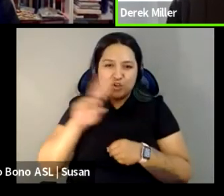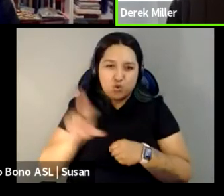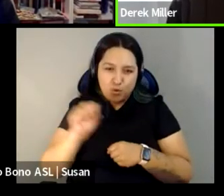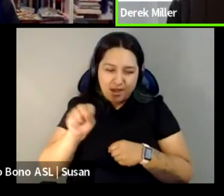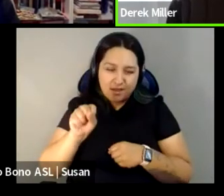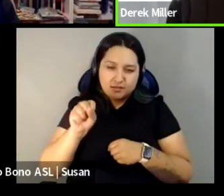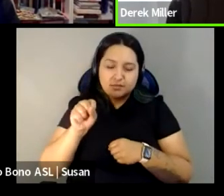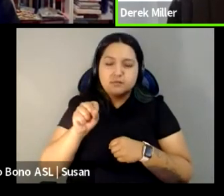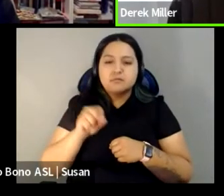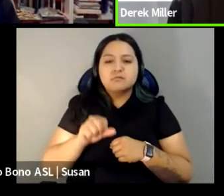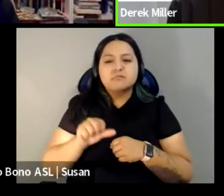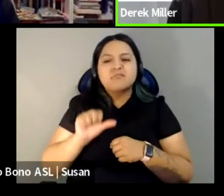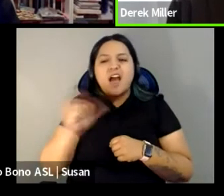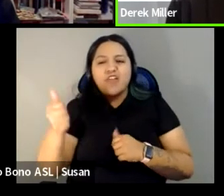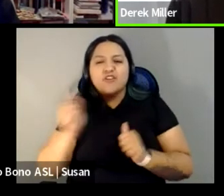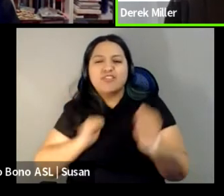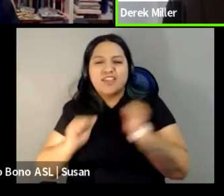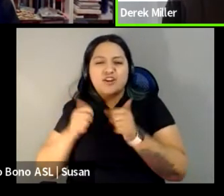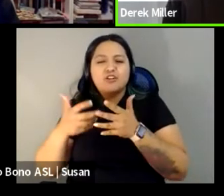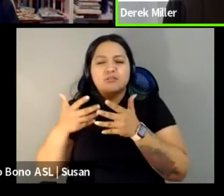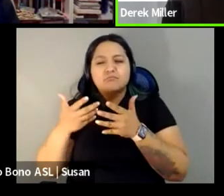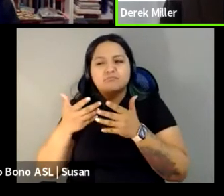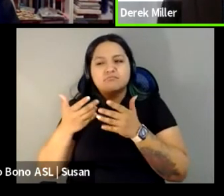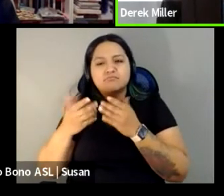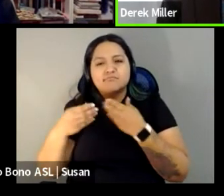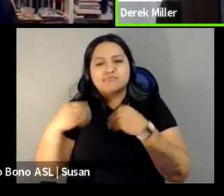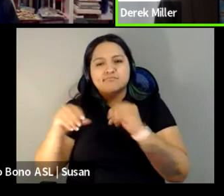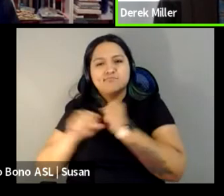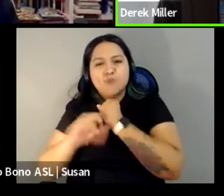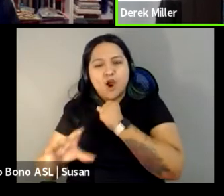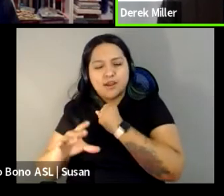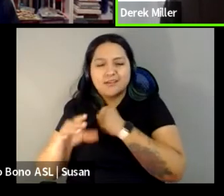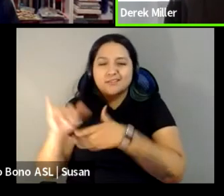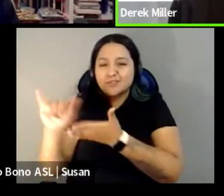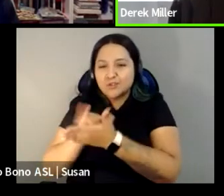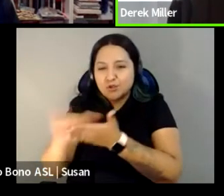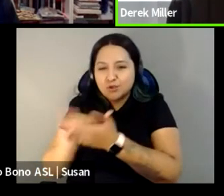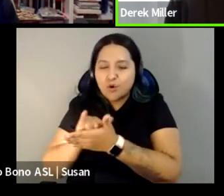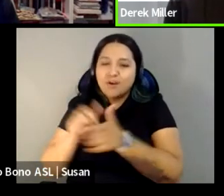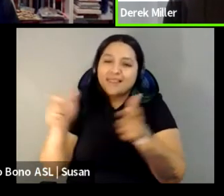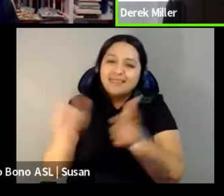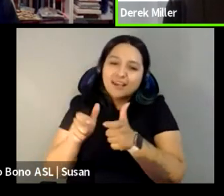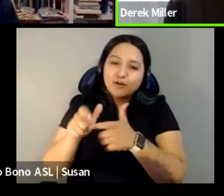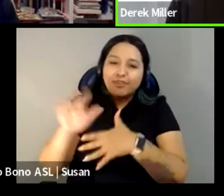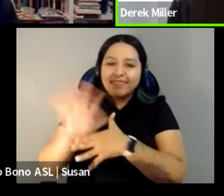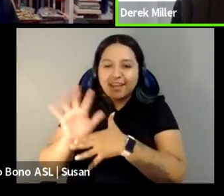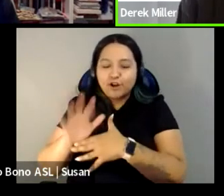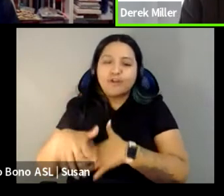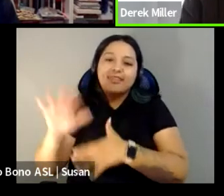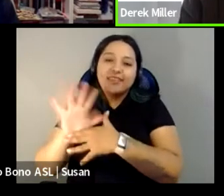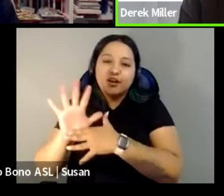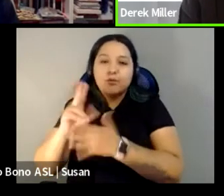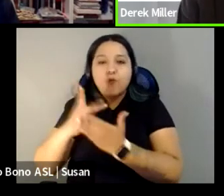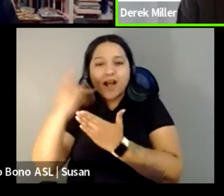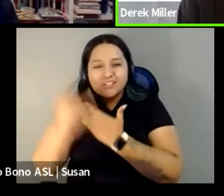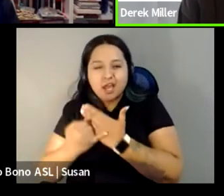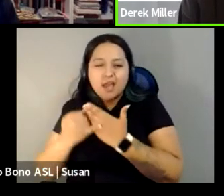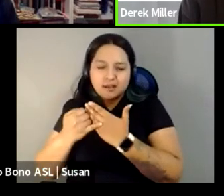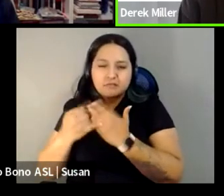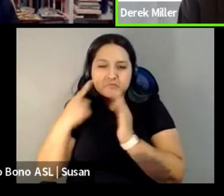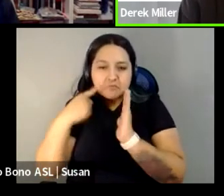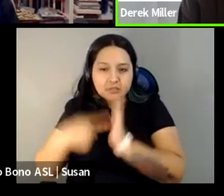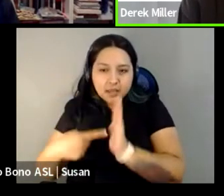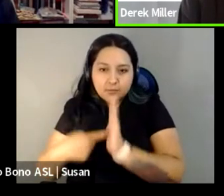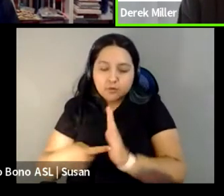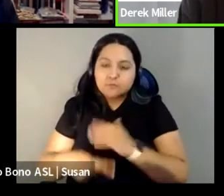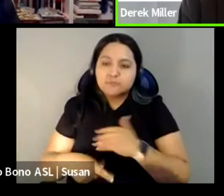other theater markets, especially as they connect to New York. There's discussion of the Federal Theater Project and little theaters, for instance. Now, how do we think about copyright